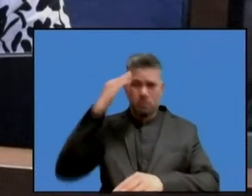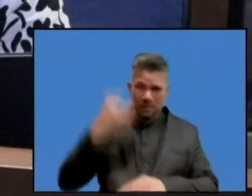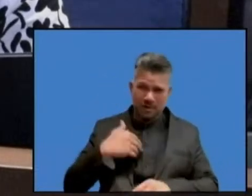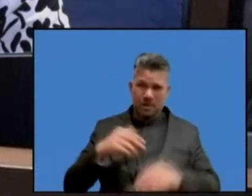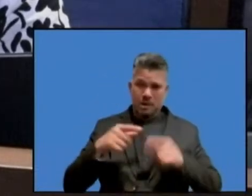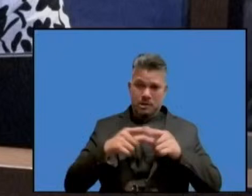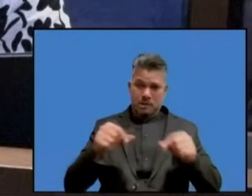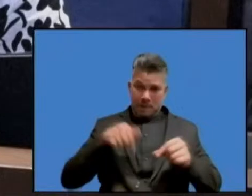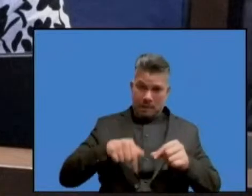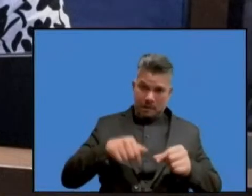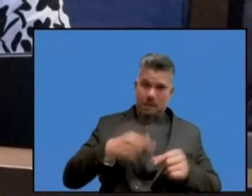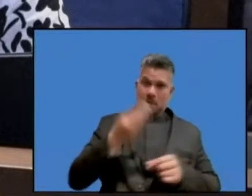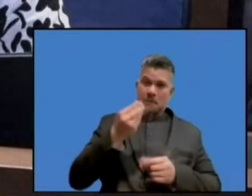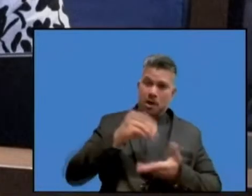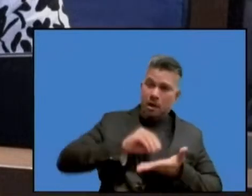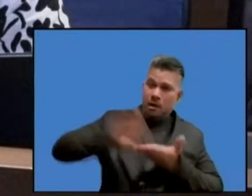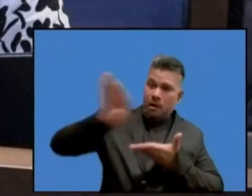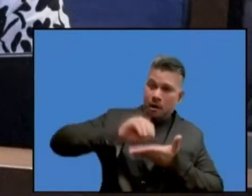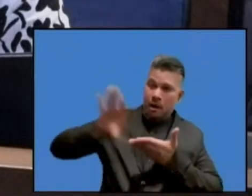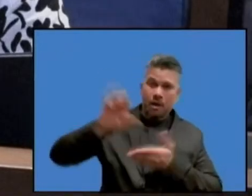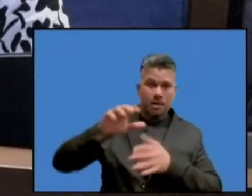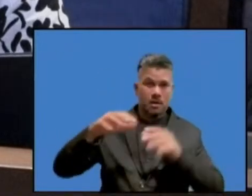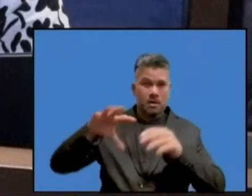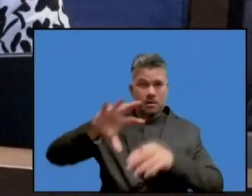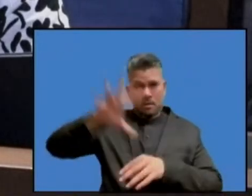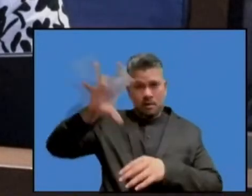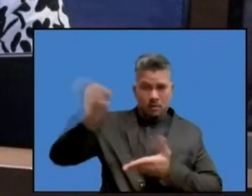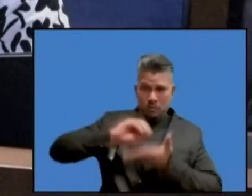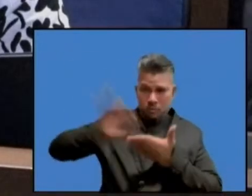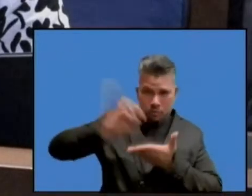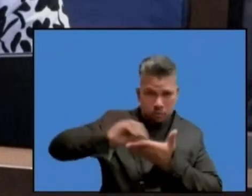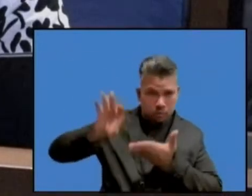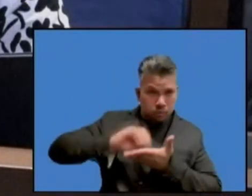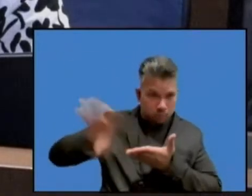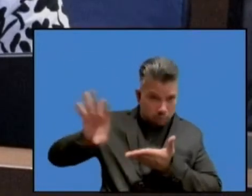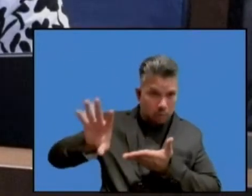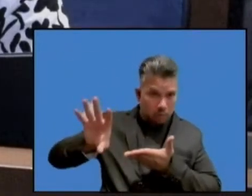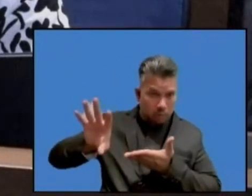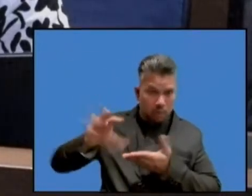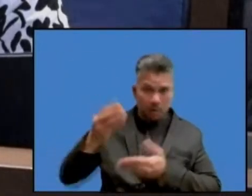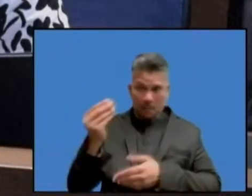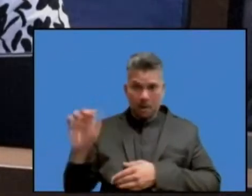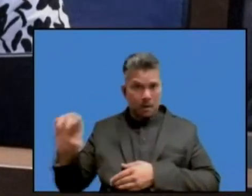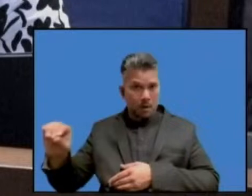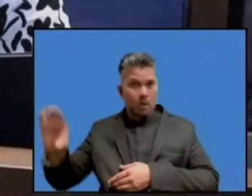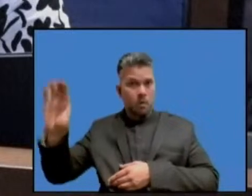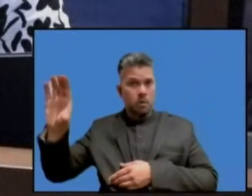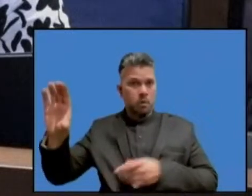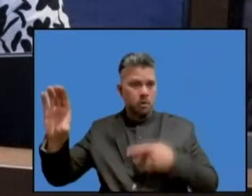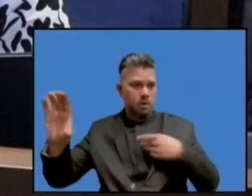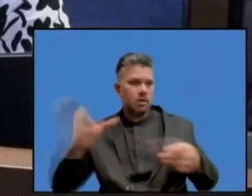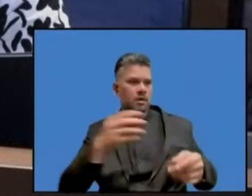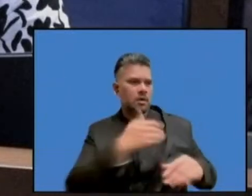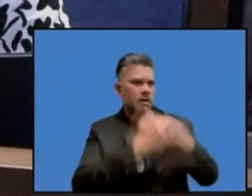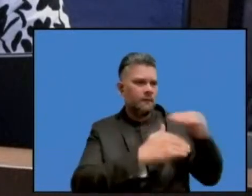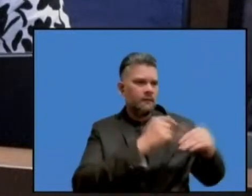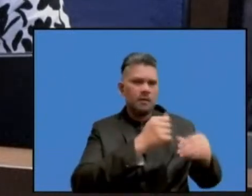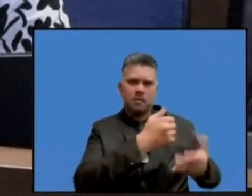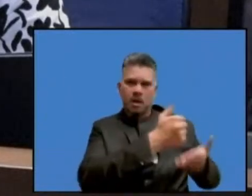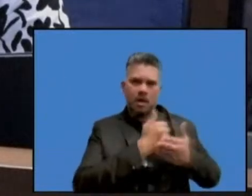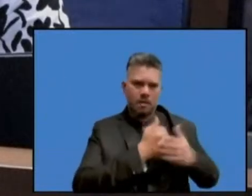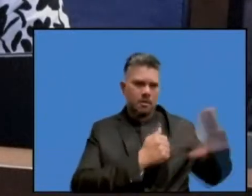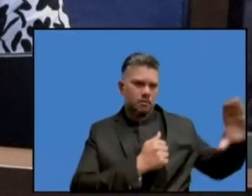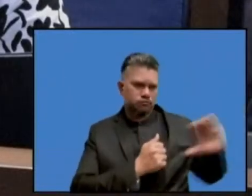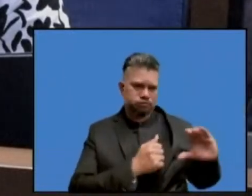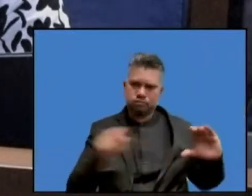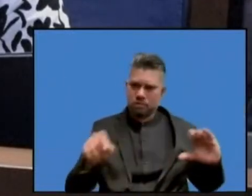sent to their family exceeded the total amount of official development aid. The remittance